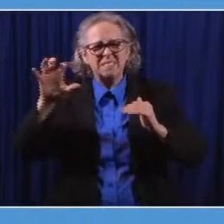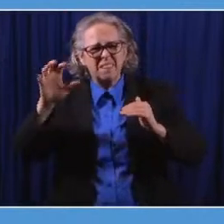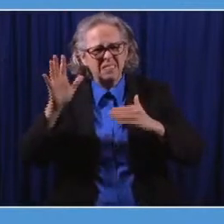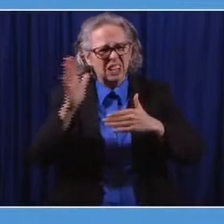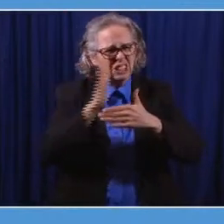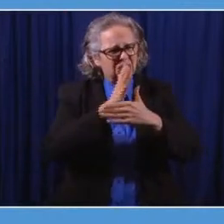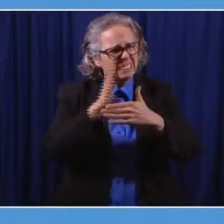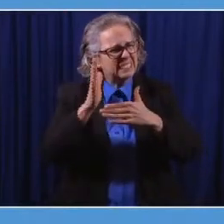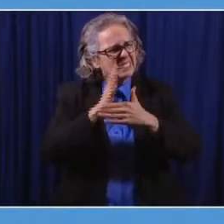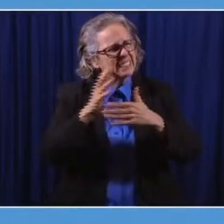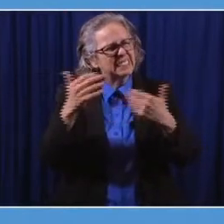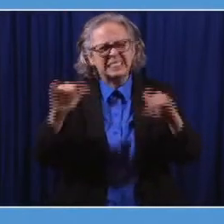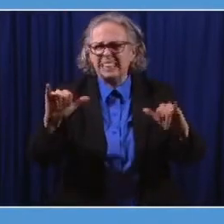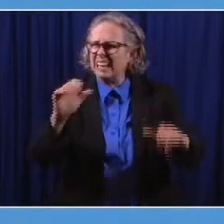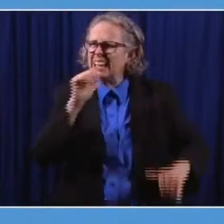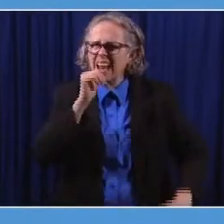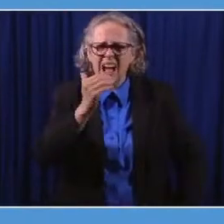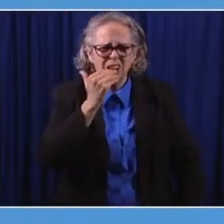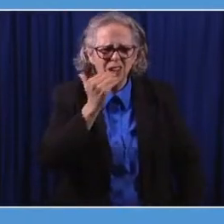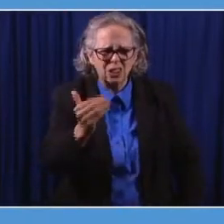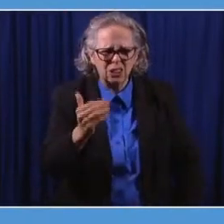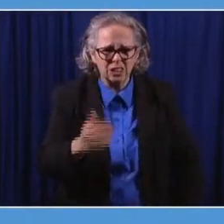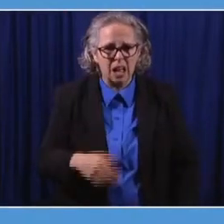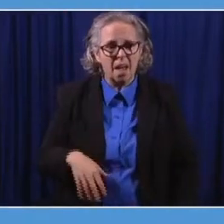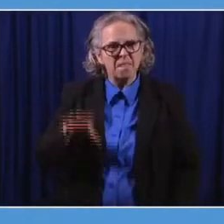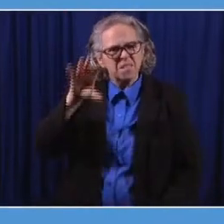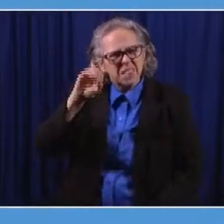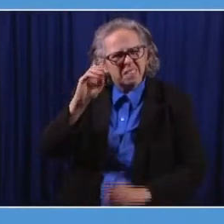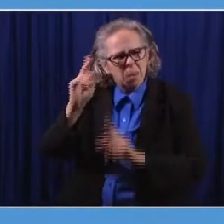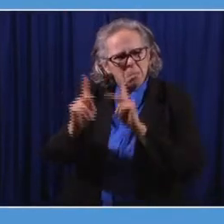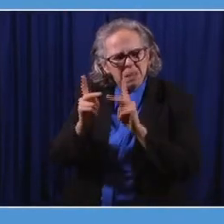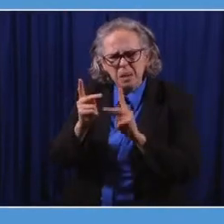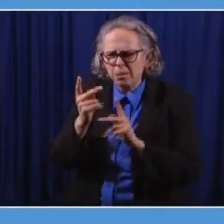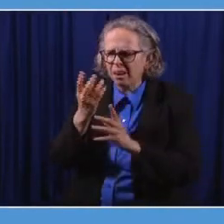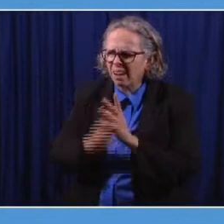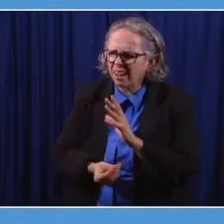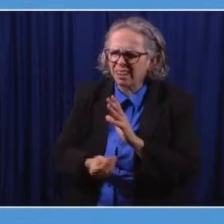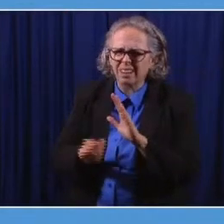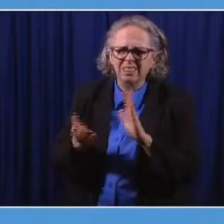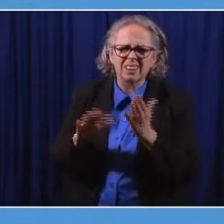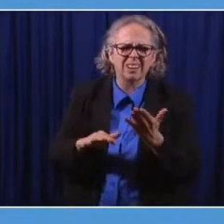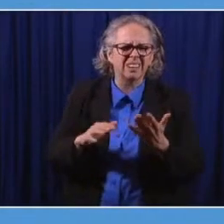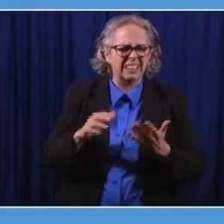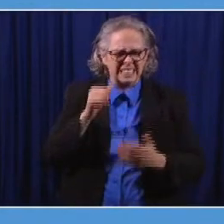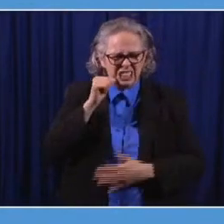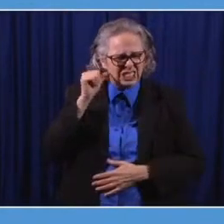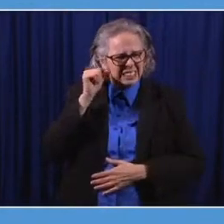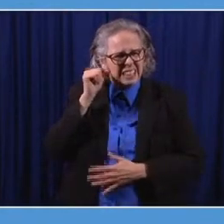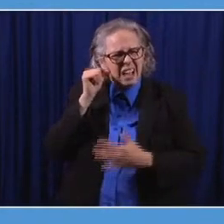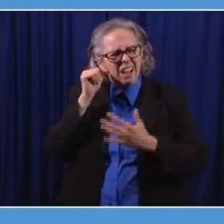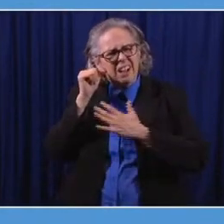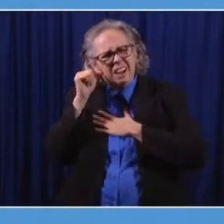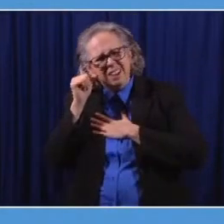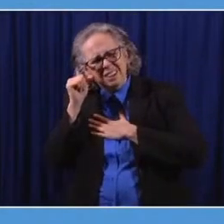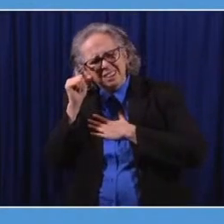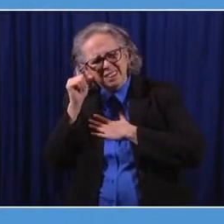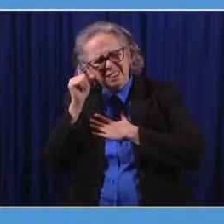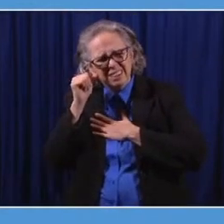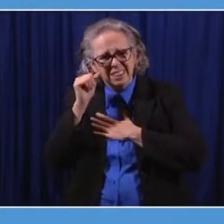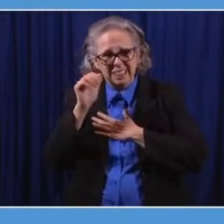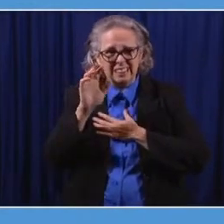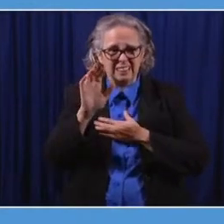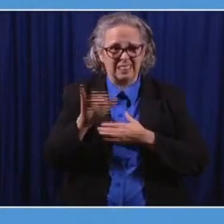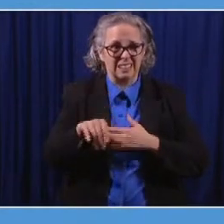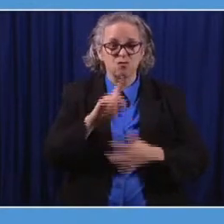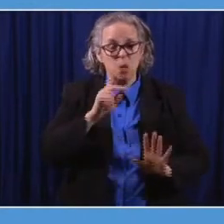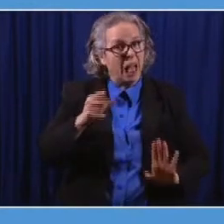The sad note, of course, 50 deaths reported to the Department of Health since yesterday. It's the highest number of deaths reported to the Department of Health